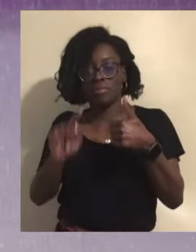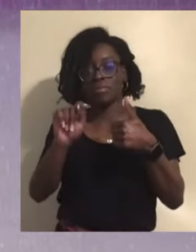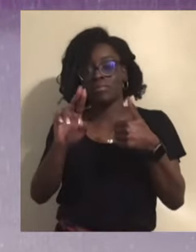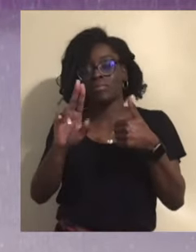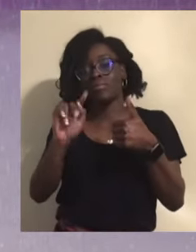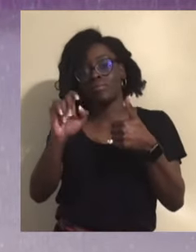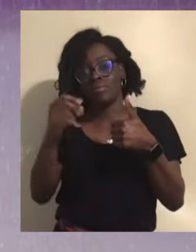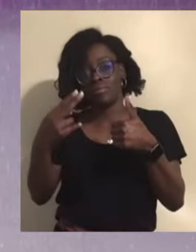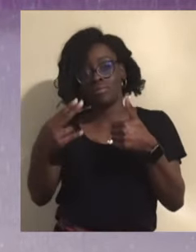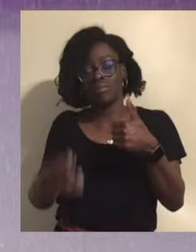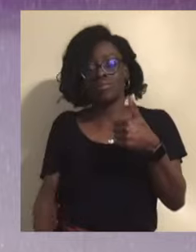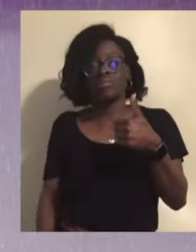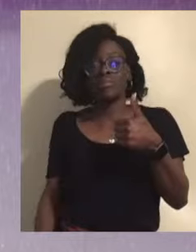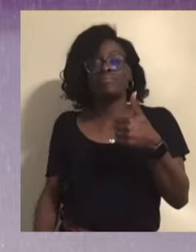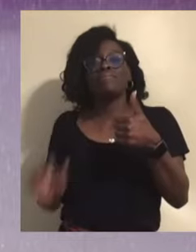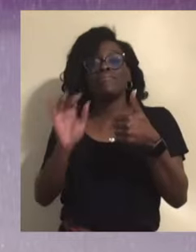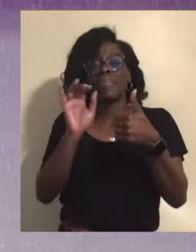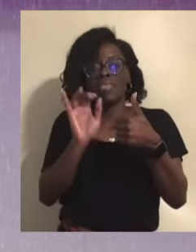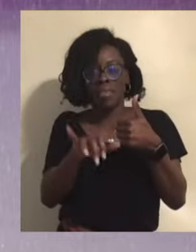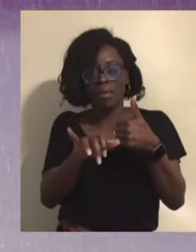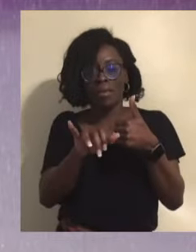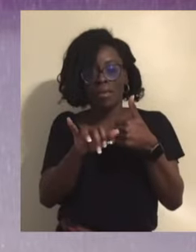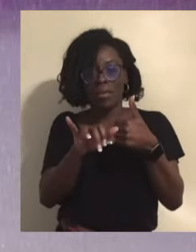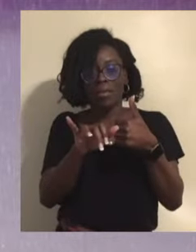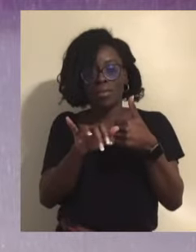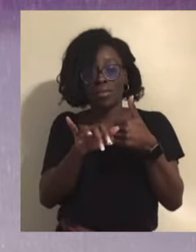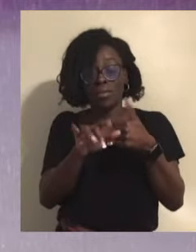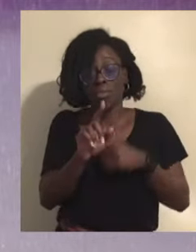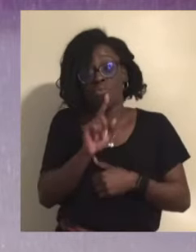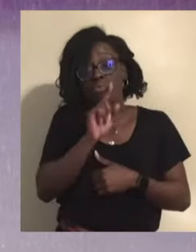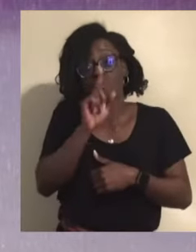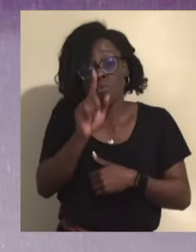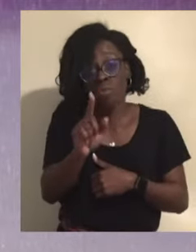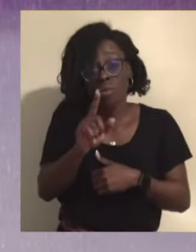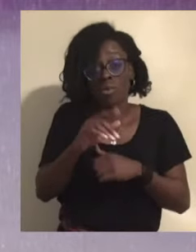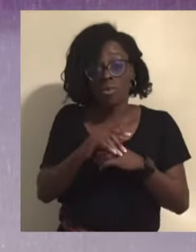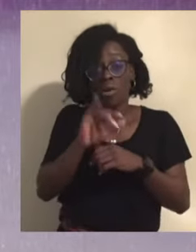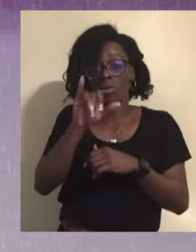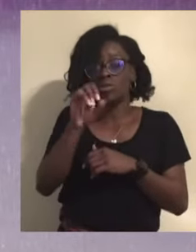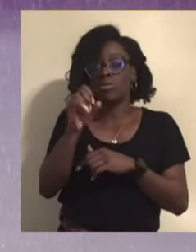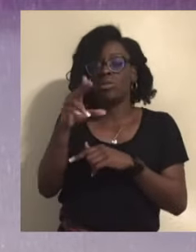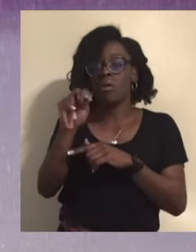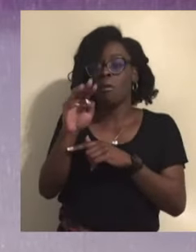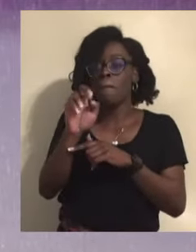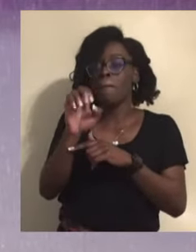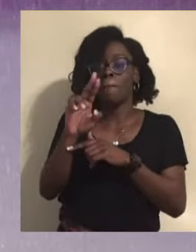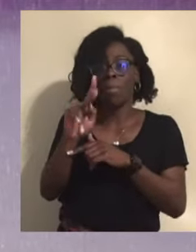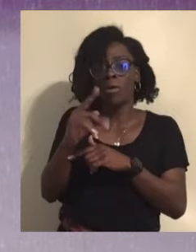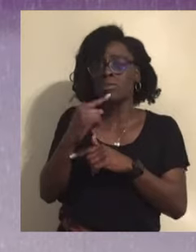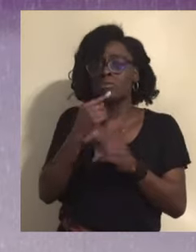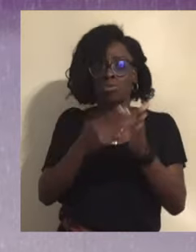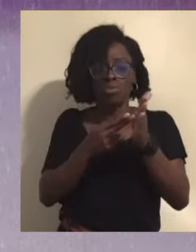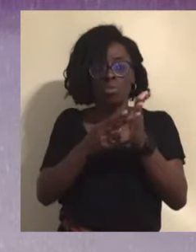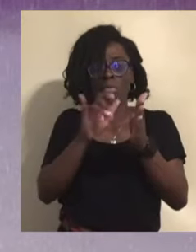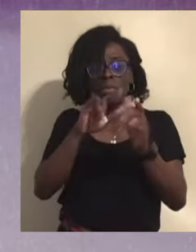Truth is reality. And John Mark Comer said, truth is what you run into when you're wrong.